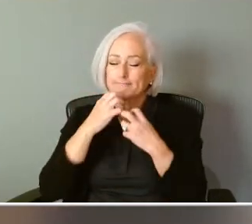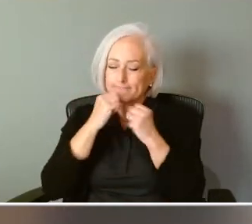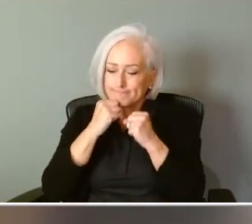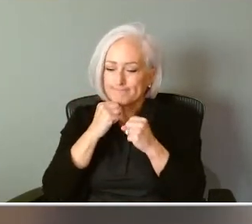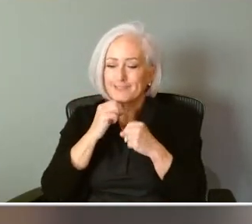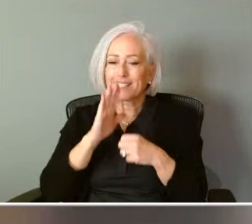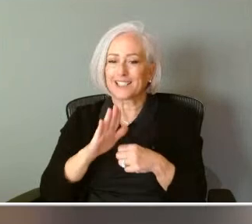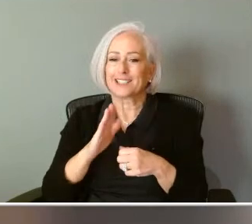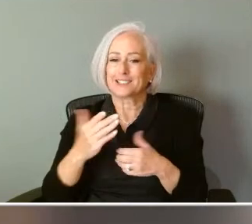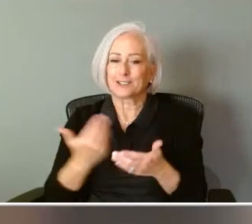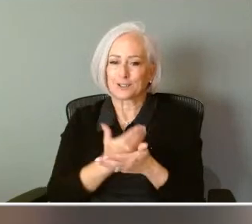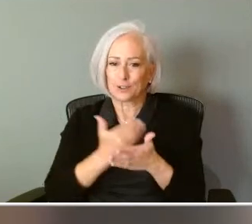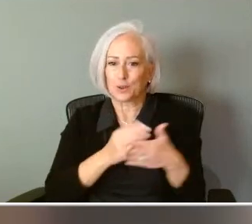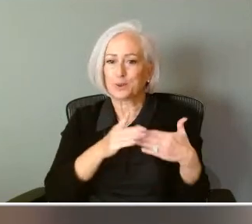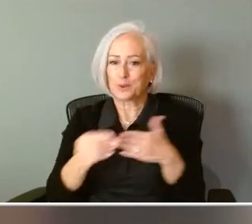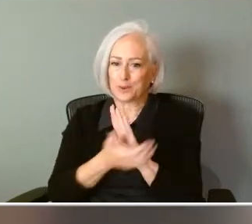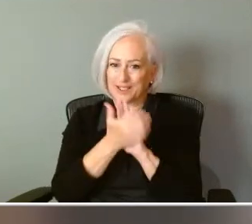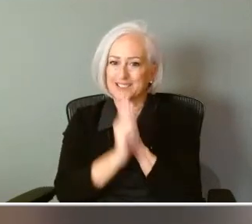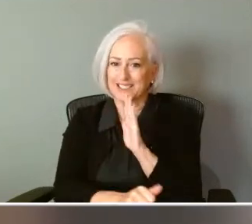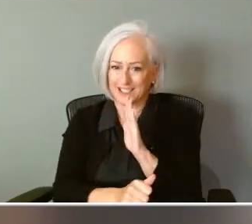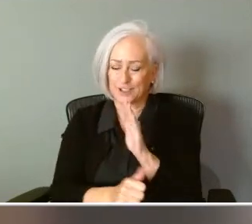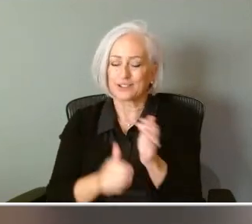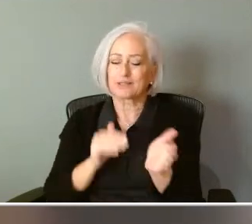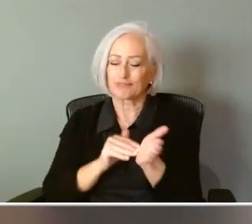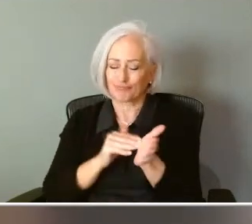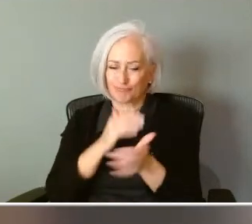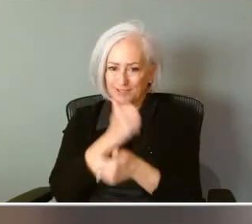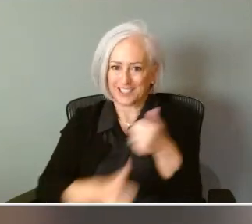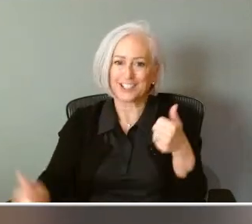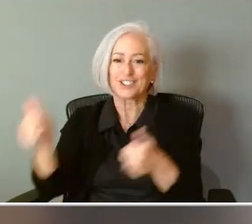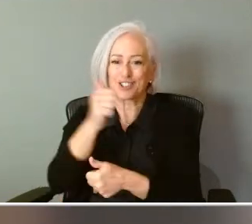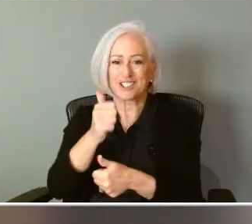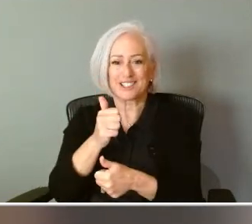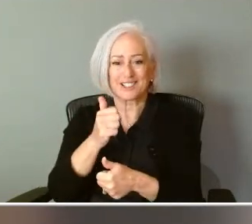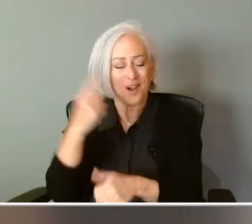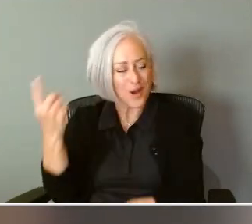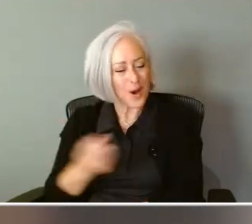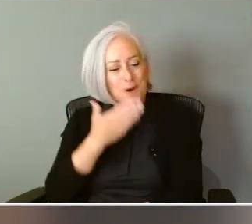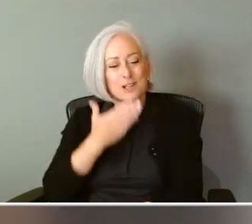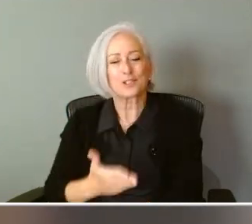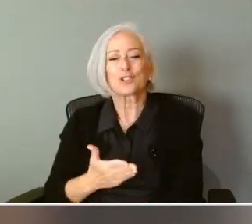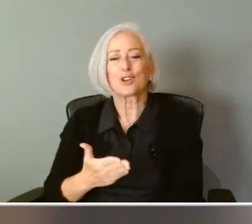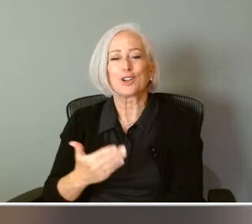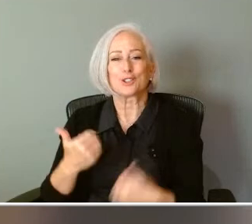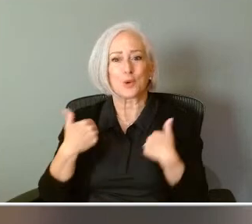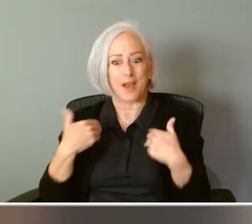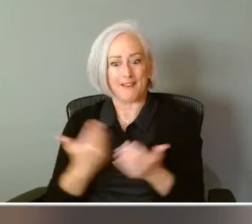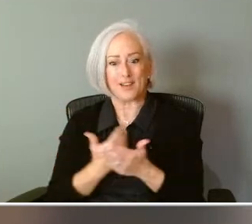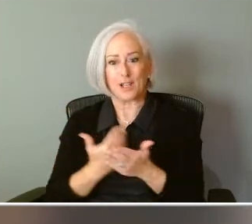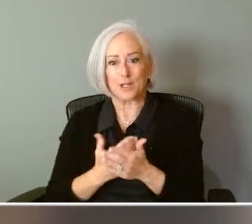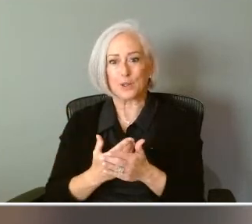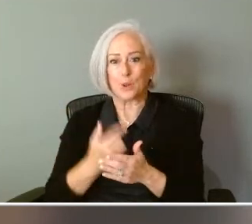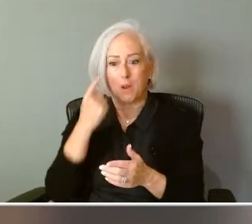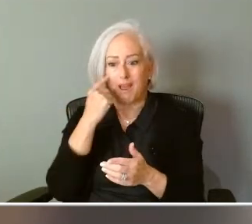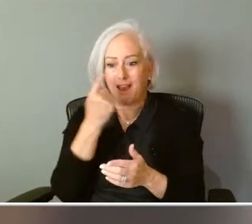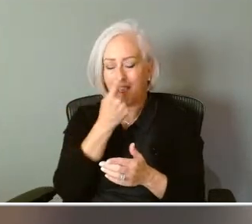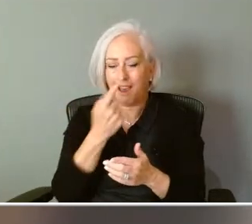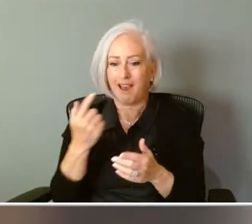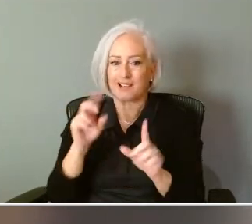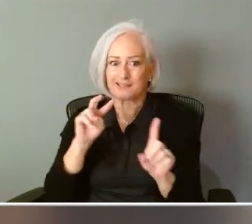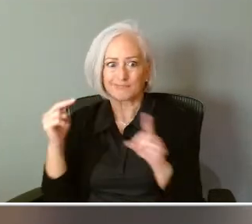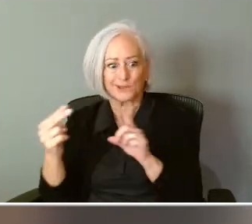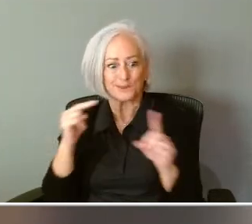as the physician-in-chief. And it's always great to have fresh eyes and a new perspective. And I'm really